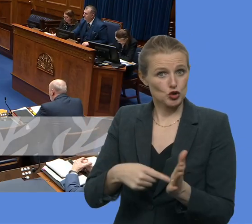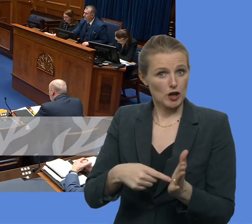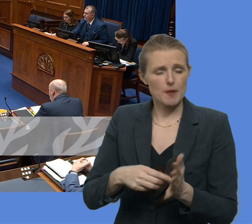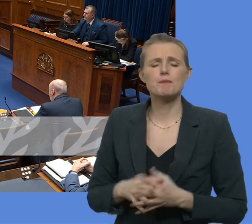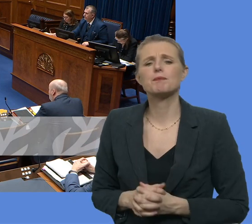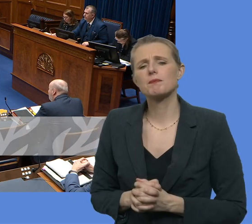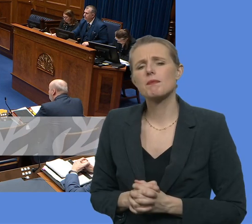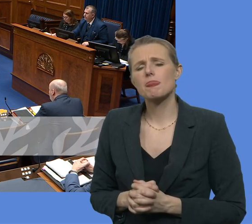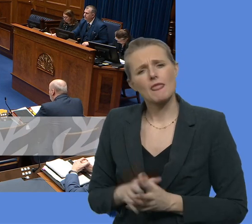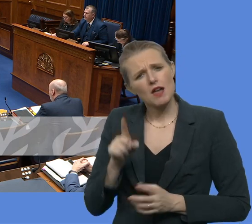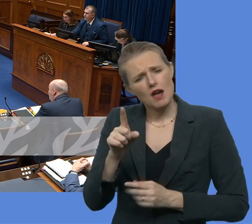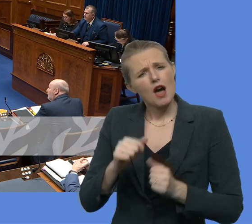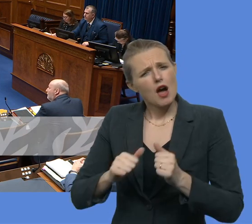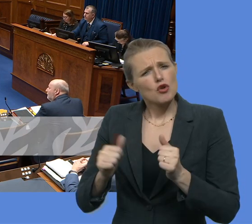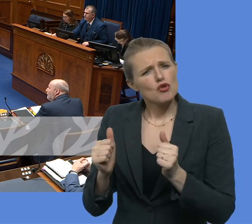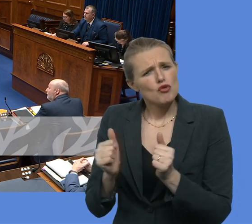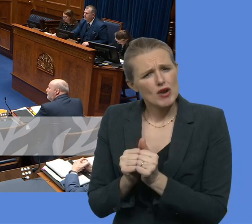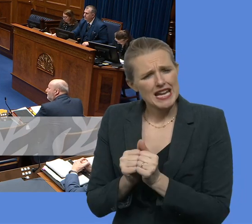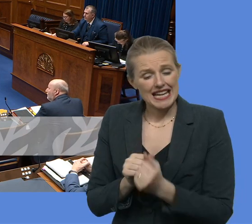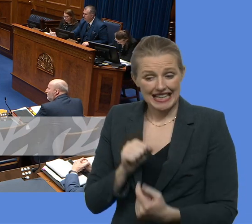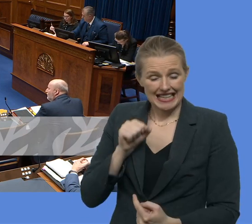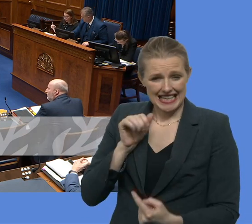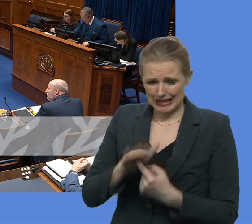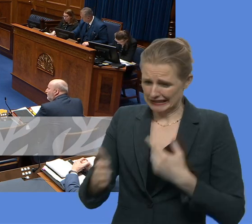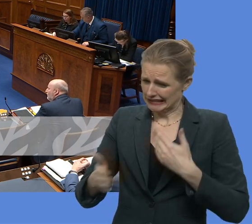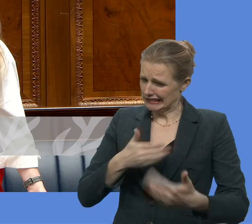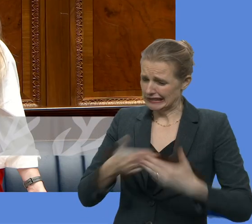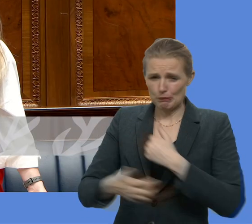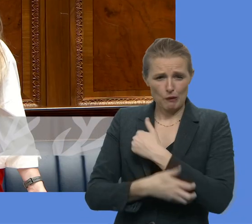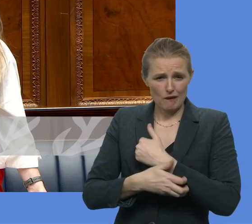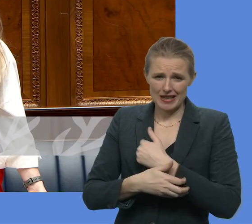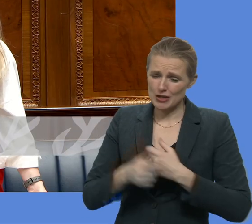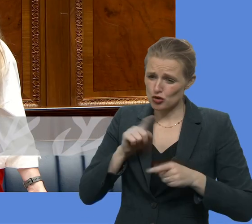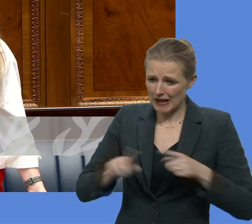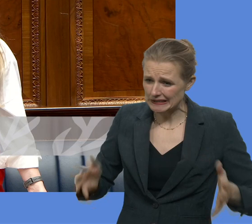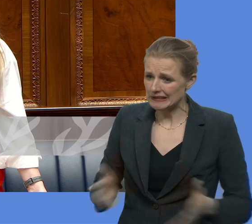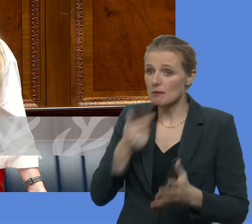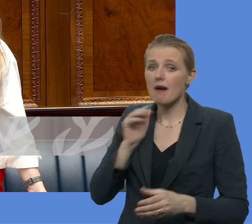Does the Minister agree that the key to tackling poverty is getting people into work and ensuring that